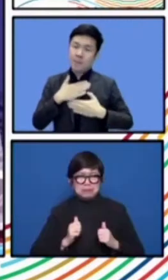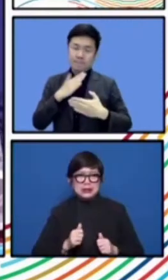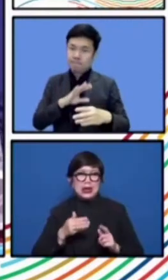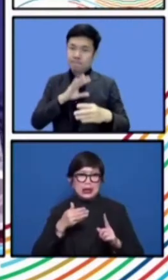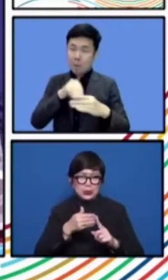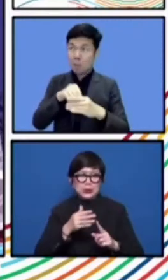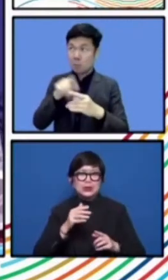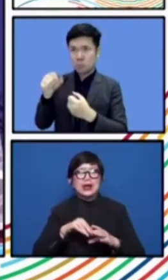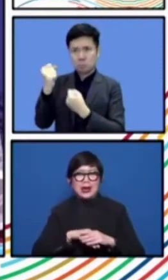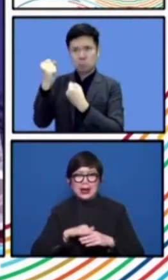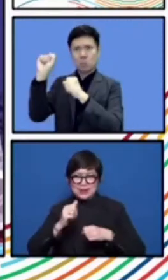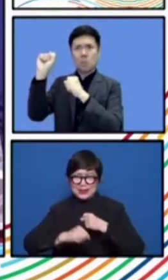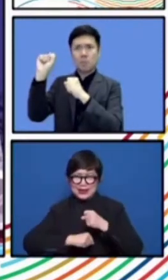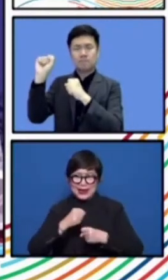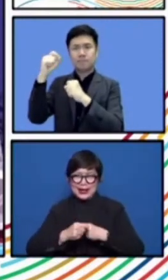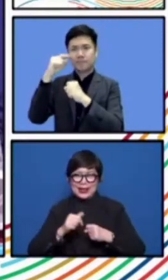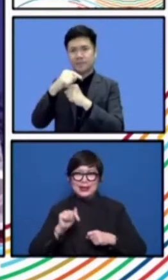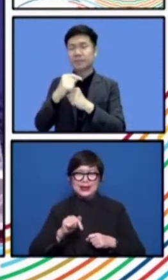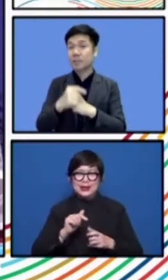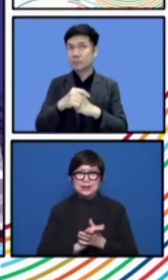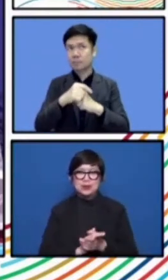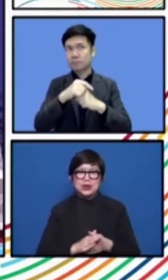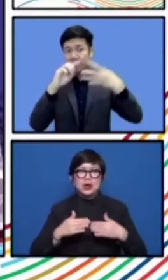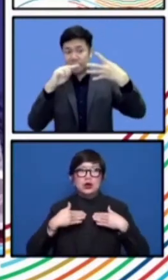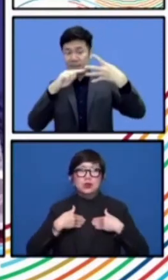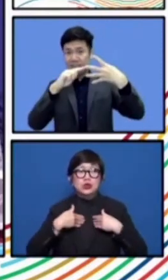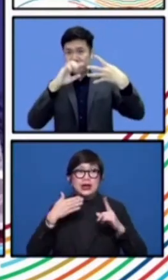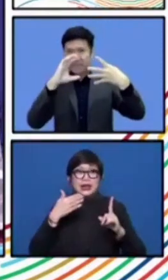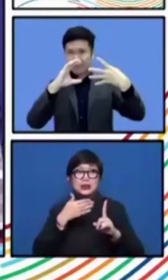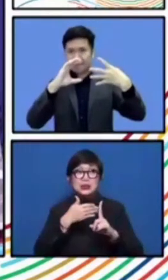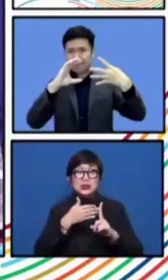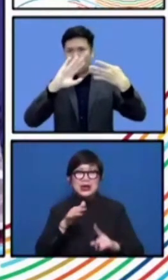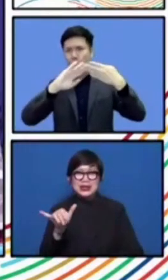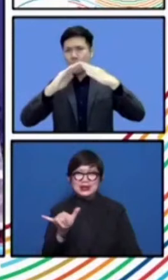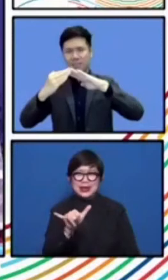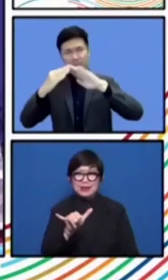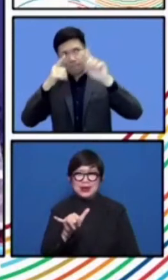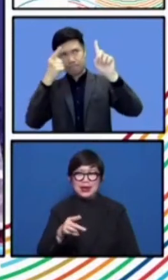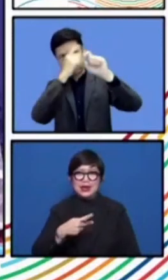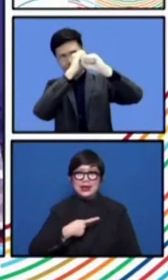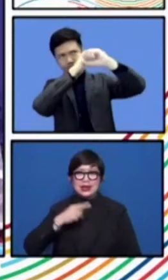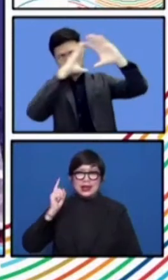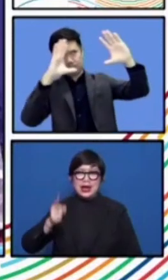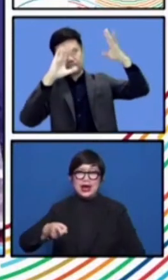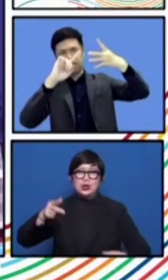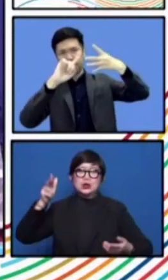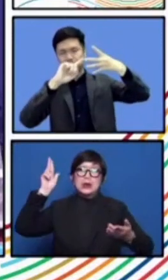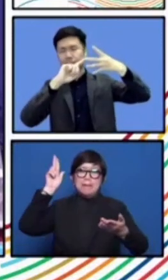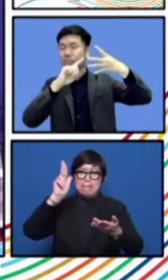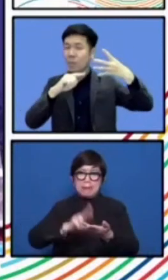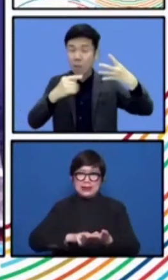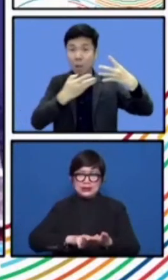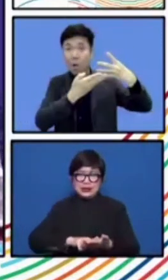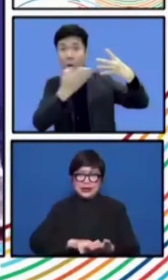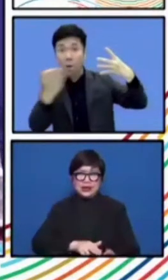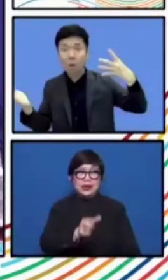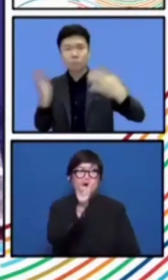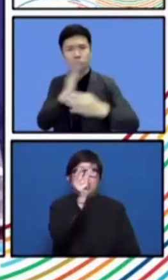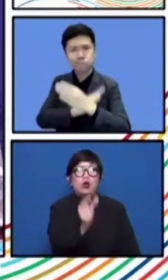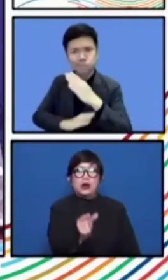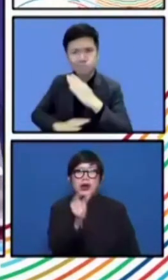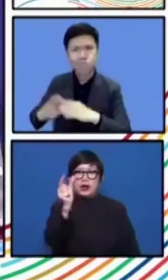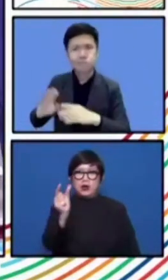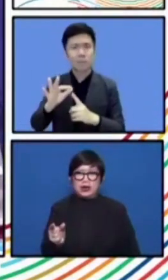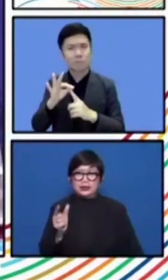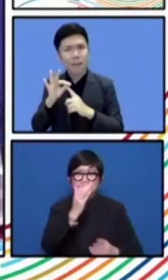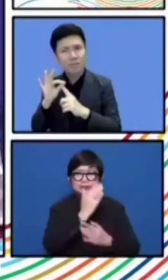this common goal of honest or making sure that the people with special needs people with disabilities